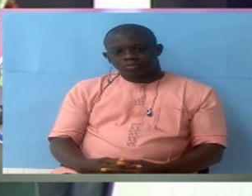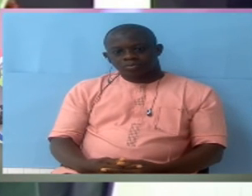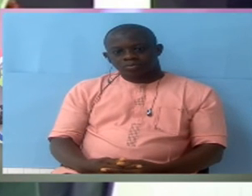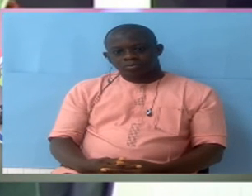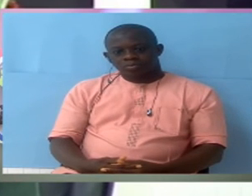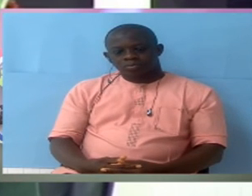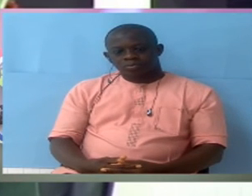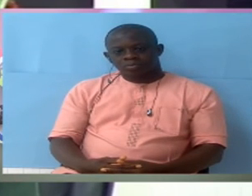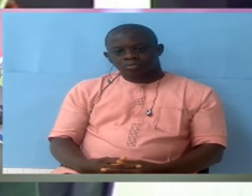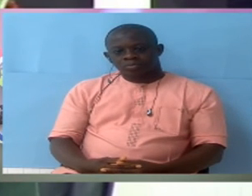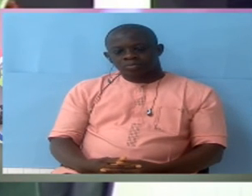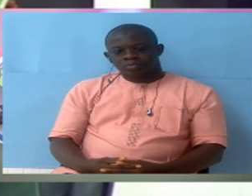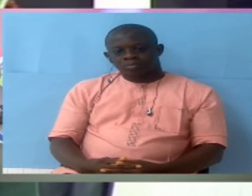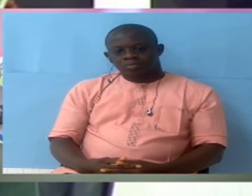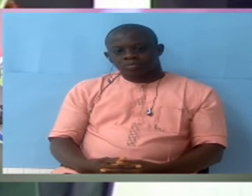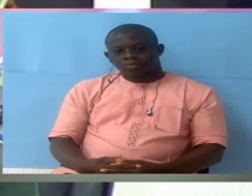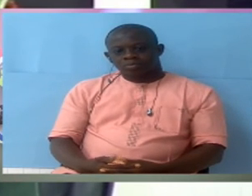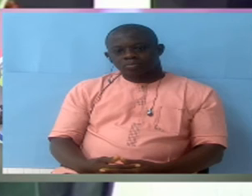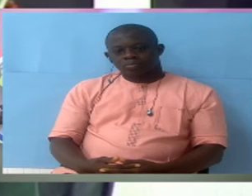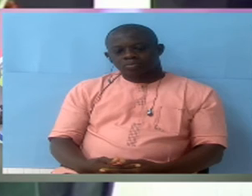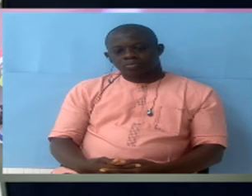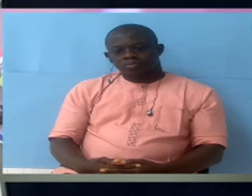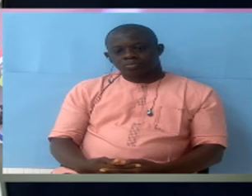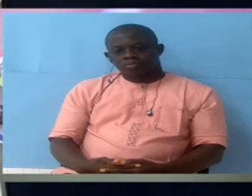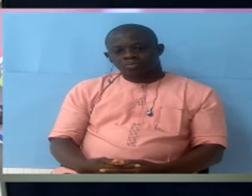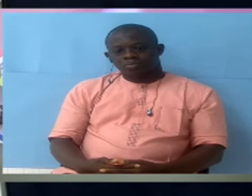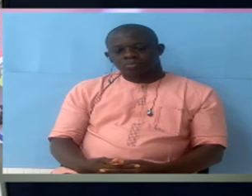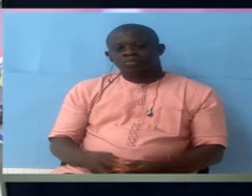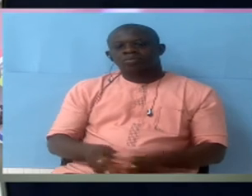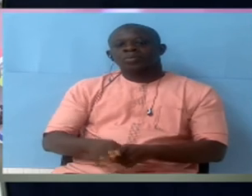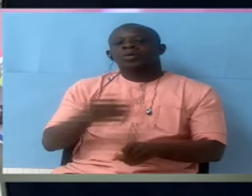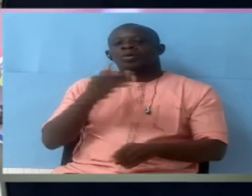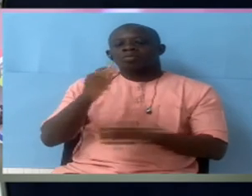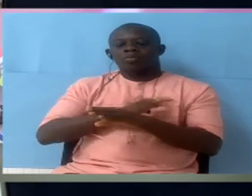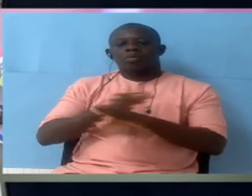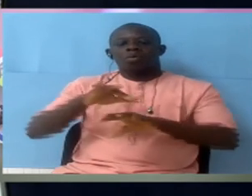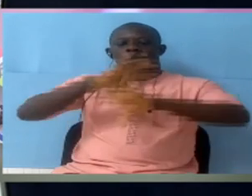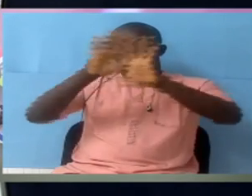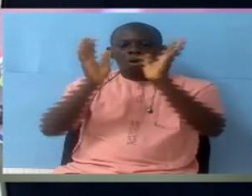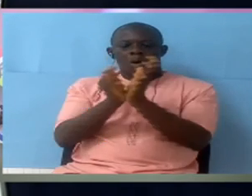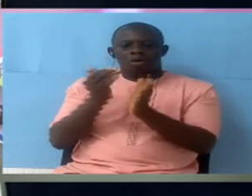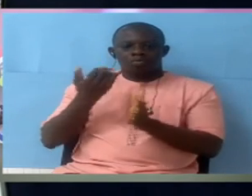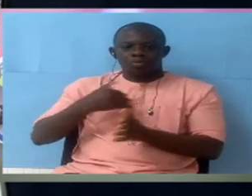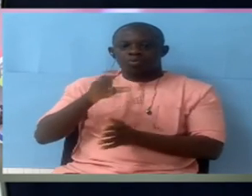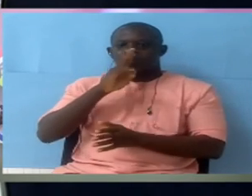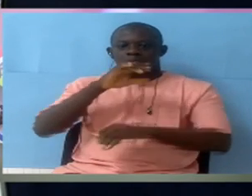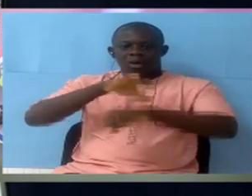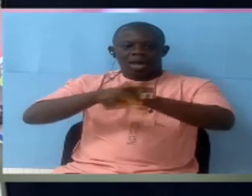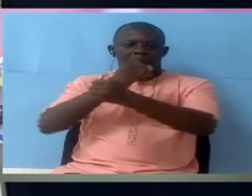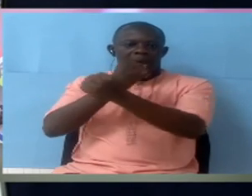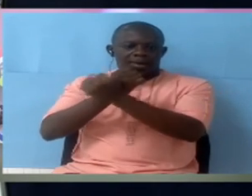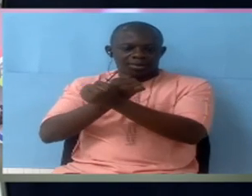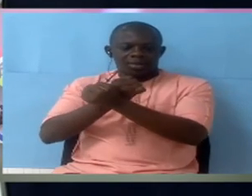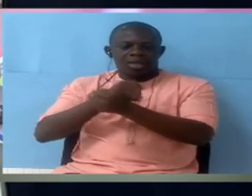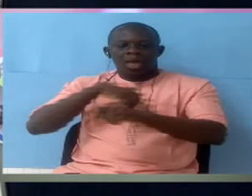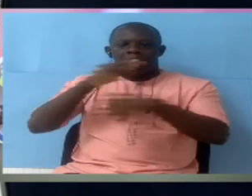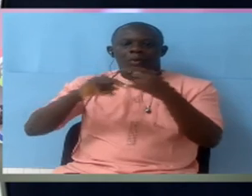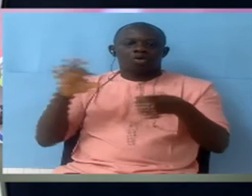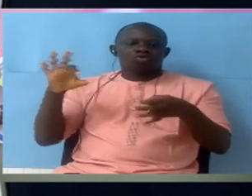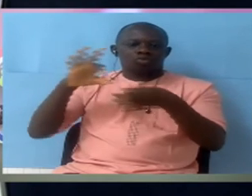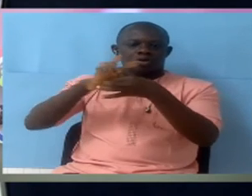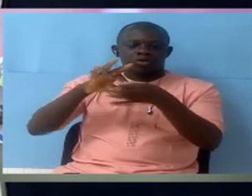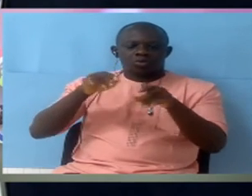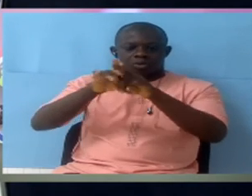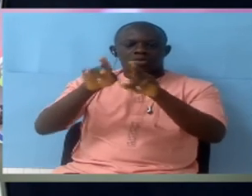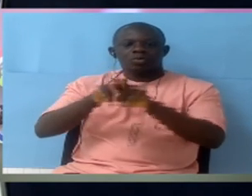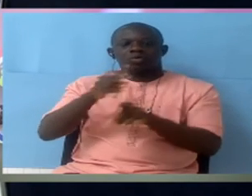linga mënu na fateleku. Were all the people who were arrested in connection with the 2006 coup plot, were they charged? Ñepp ñi